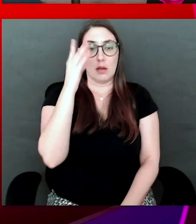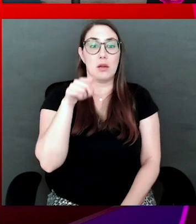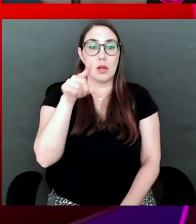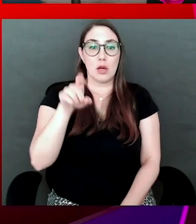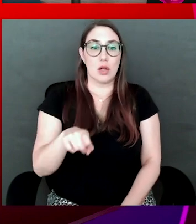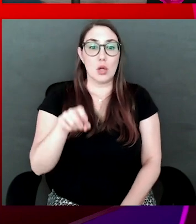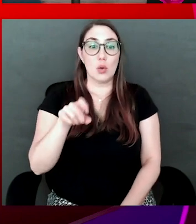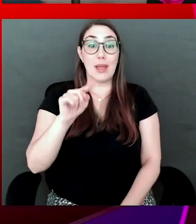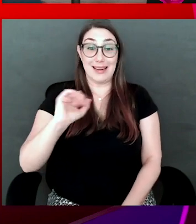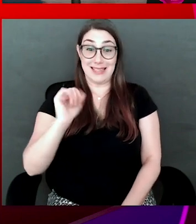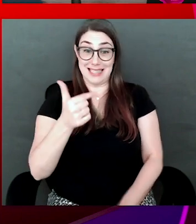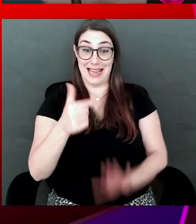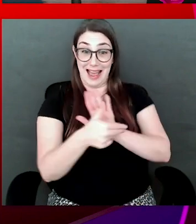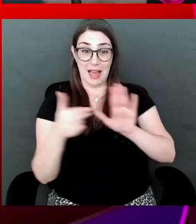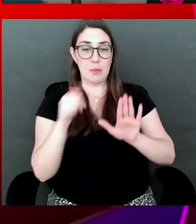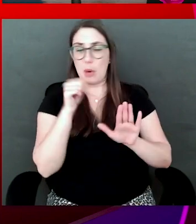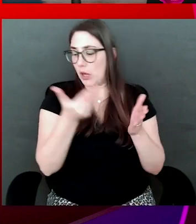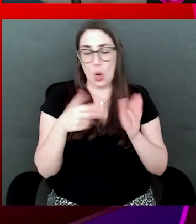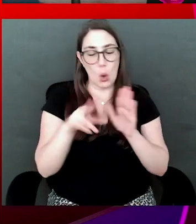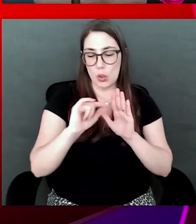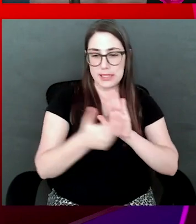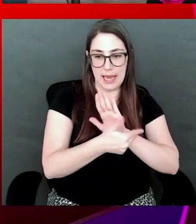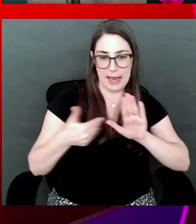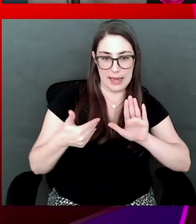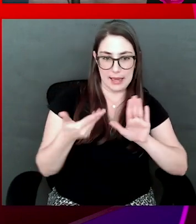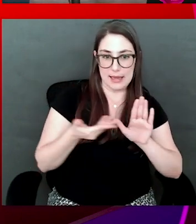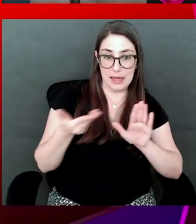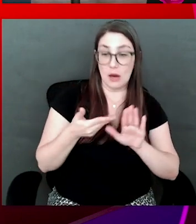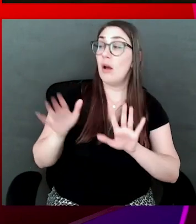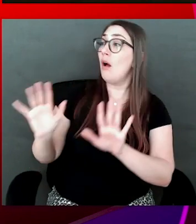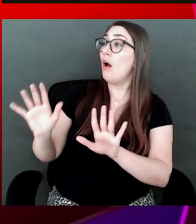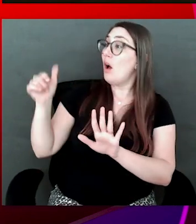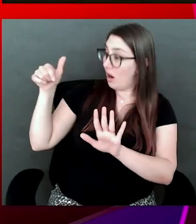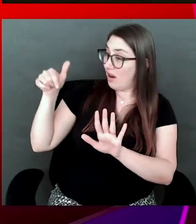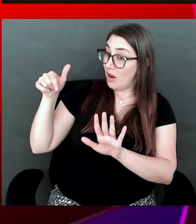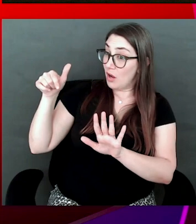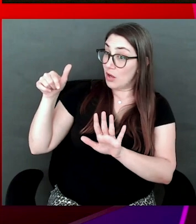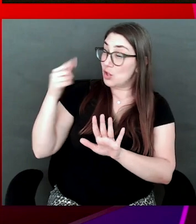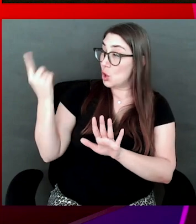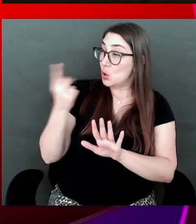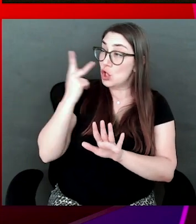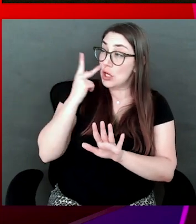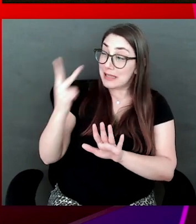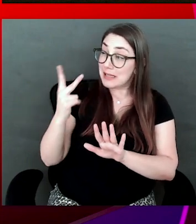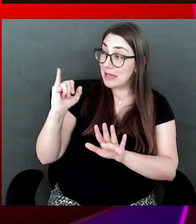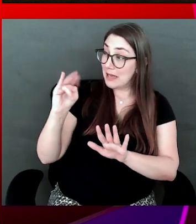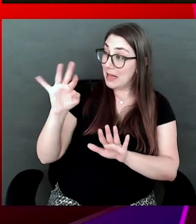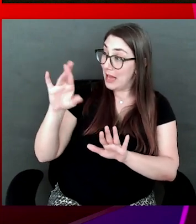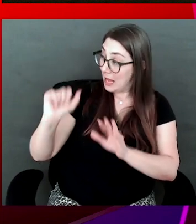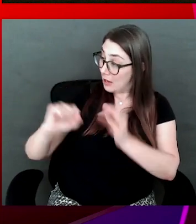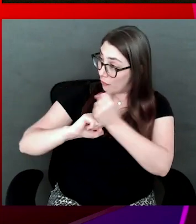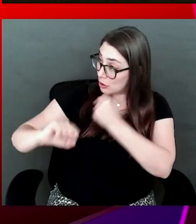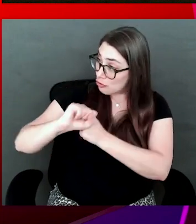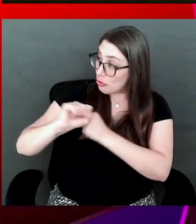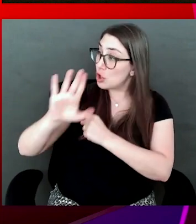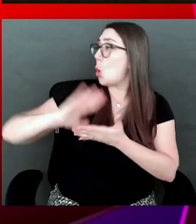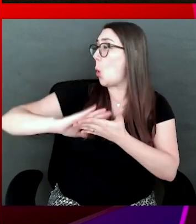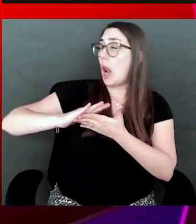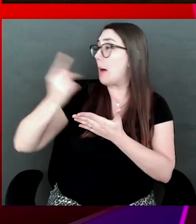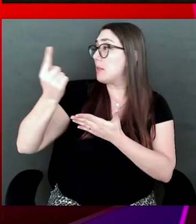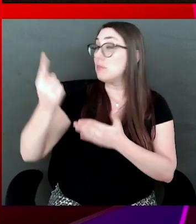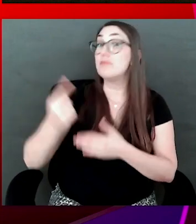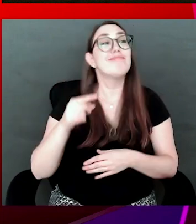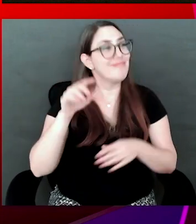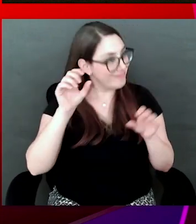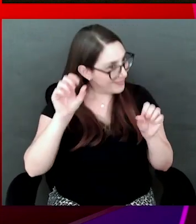We just like go and create the location. So this could be existing infrastructure, your laptop or something like that. Yeah, this could be like development